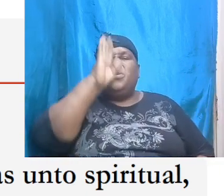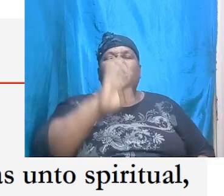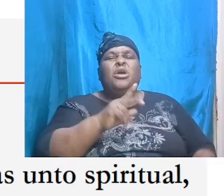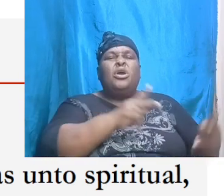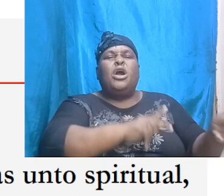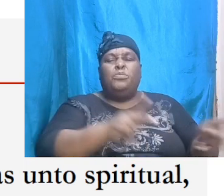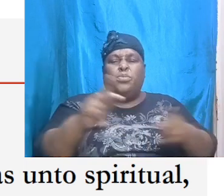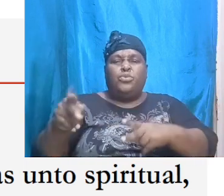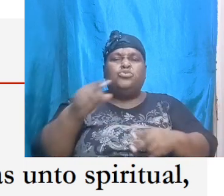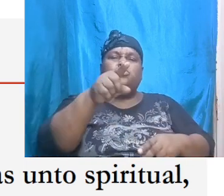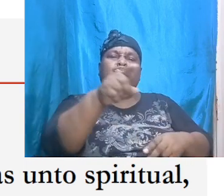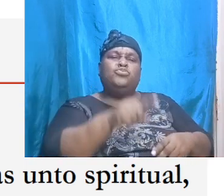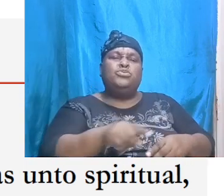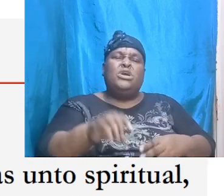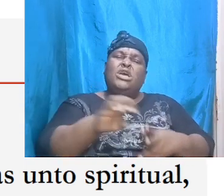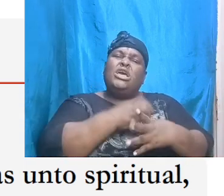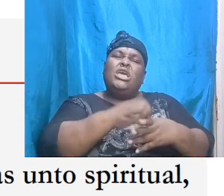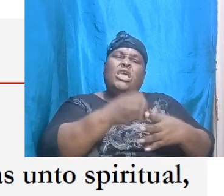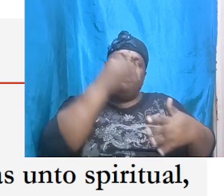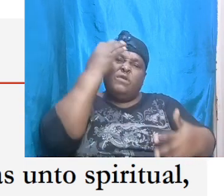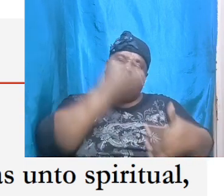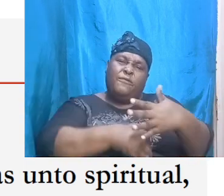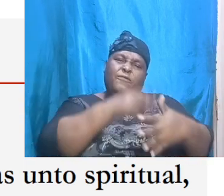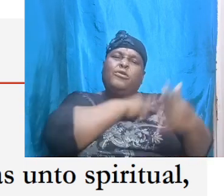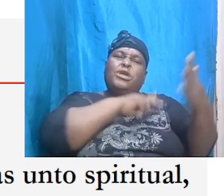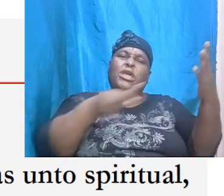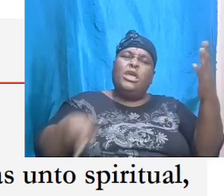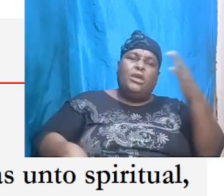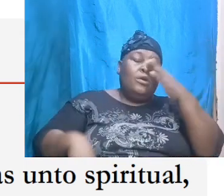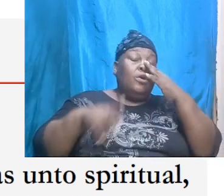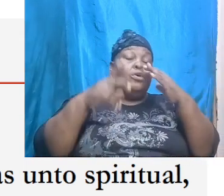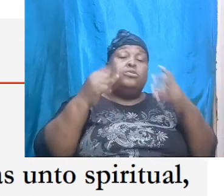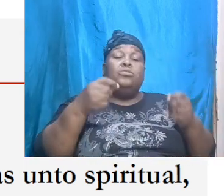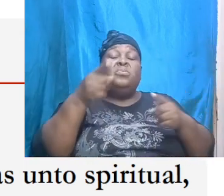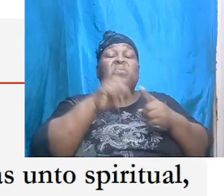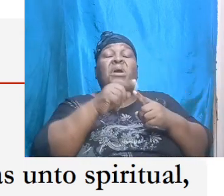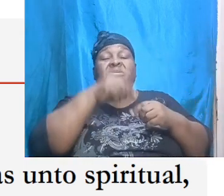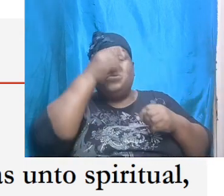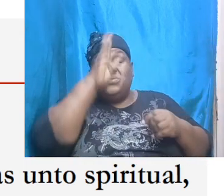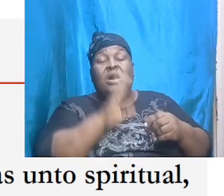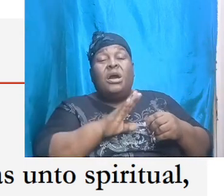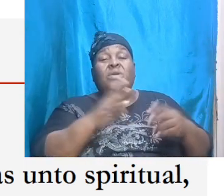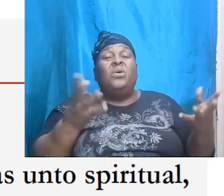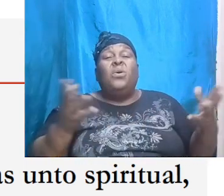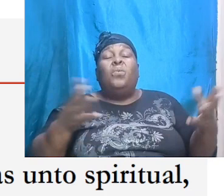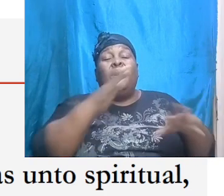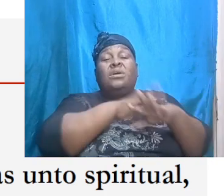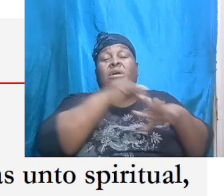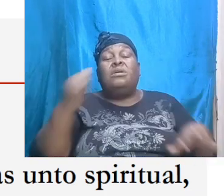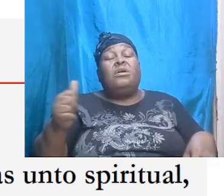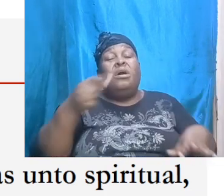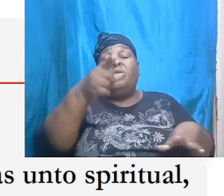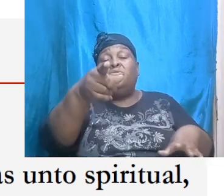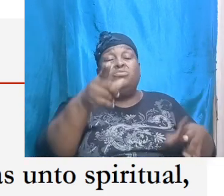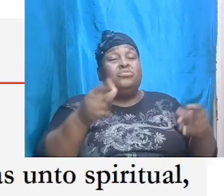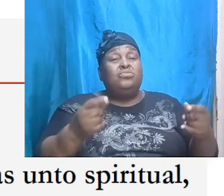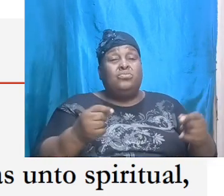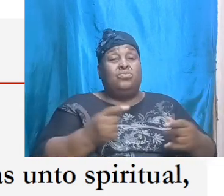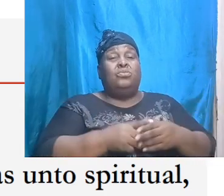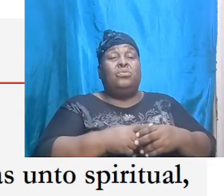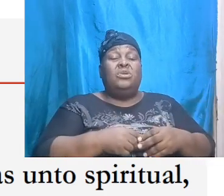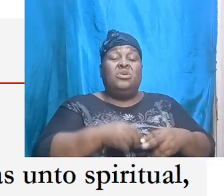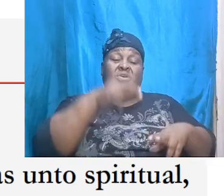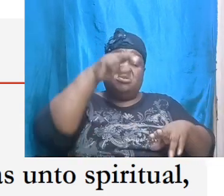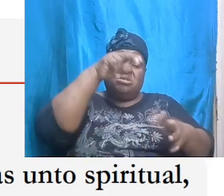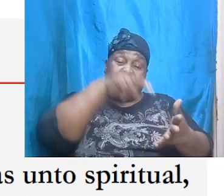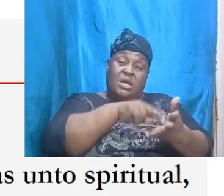kings. But if that's not the case, do whatever you do and do it unto God. Because at the end of the day, when God, when you stand at that bema, that judgment